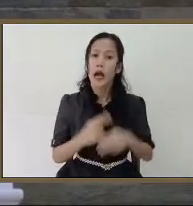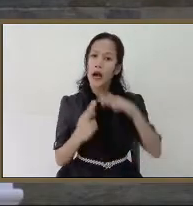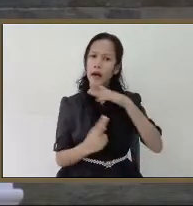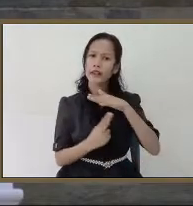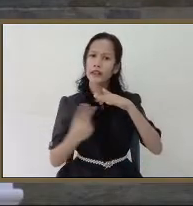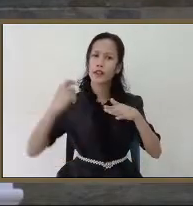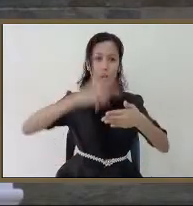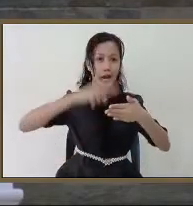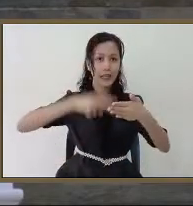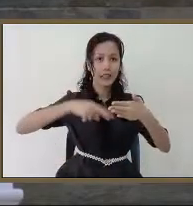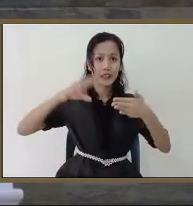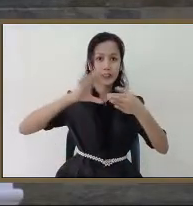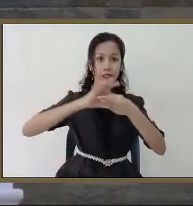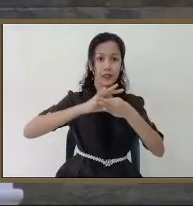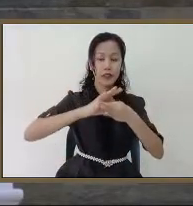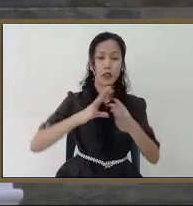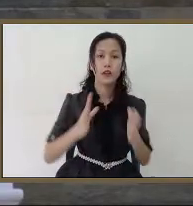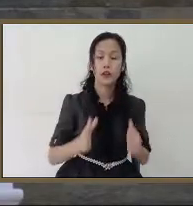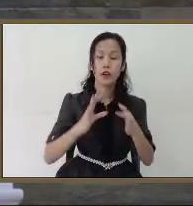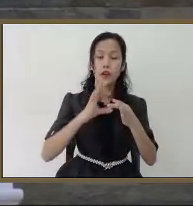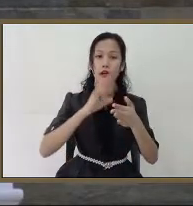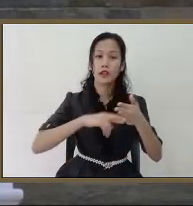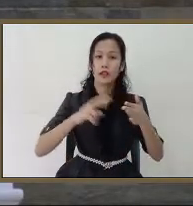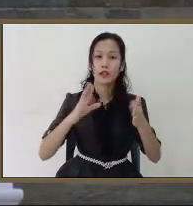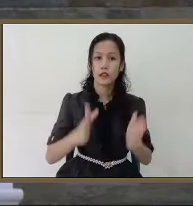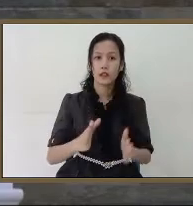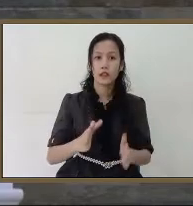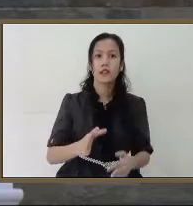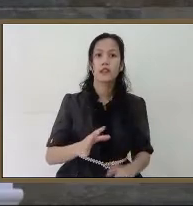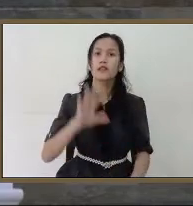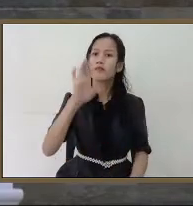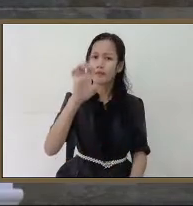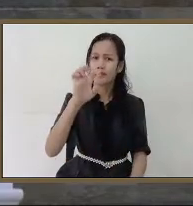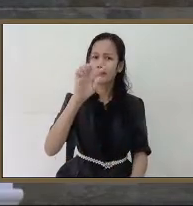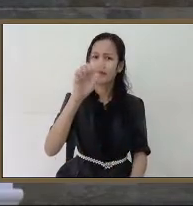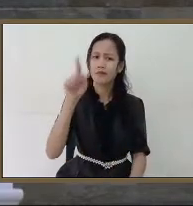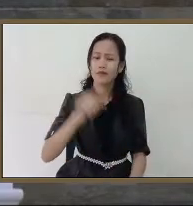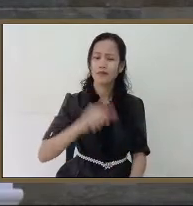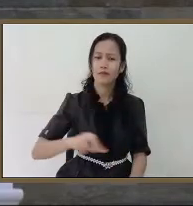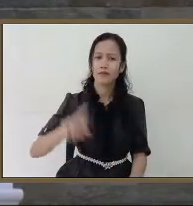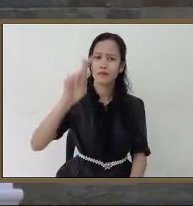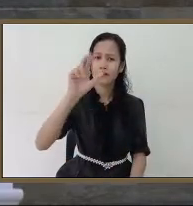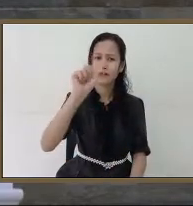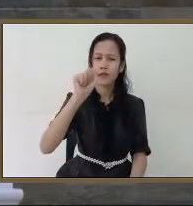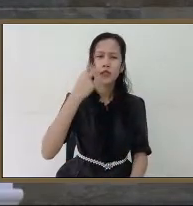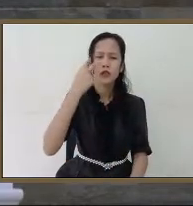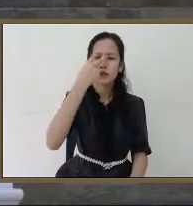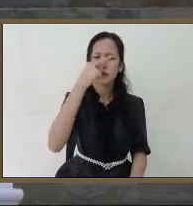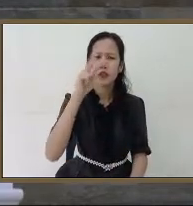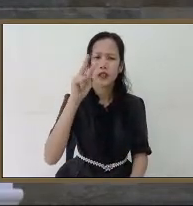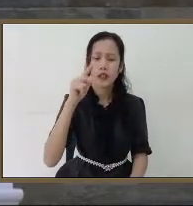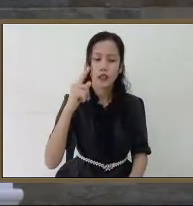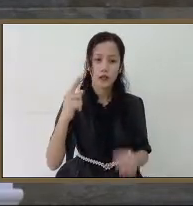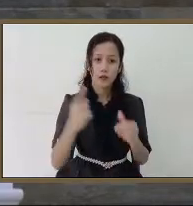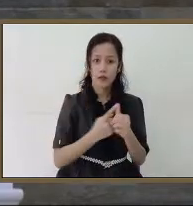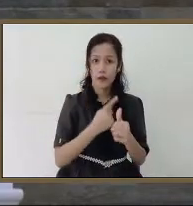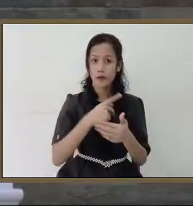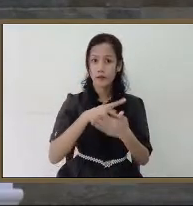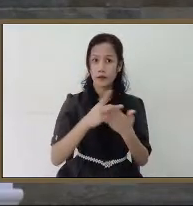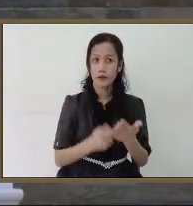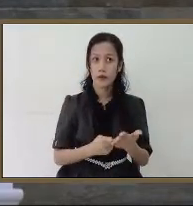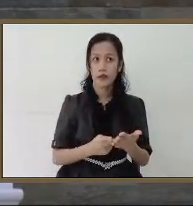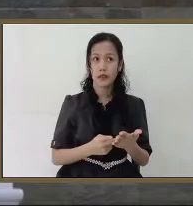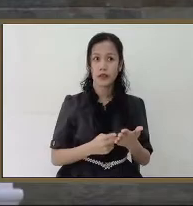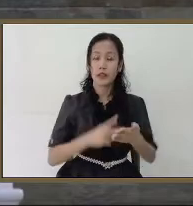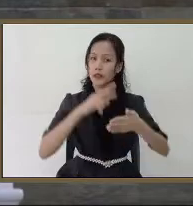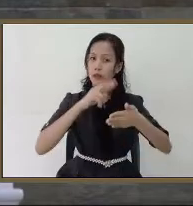of Ezra. Makikita po natin that the first part of the book of Ezra ay ito po ay